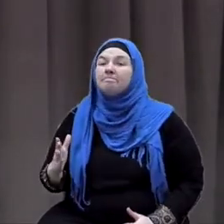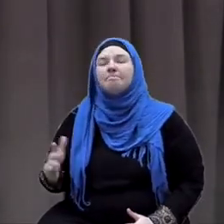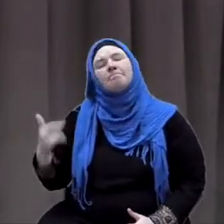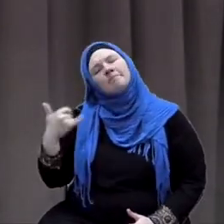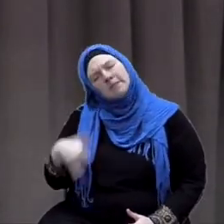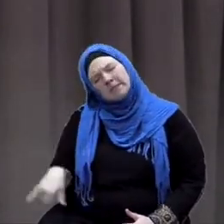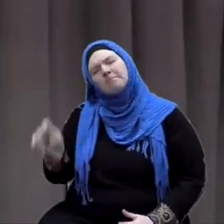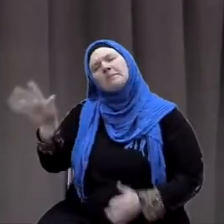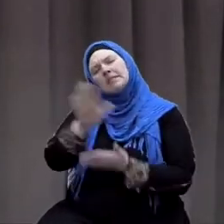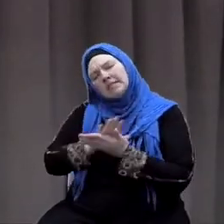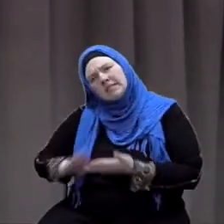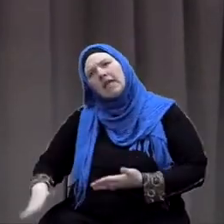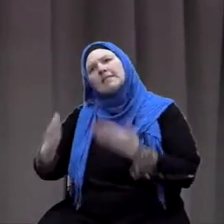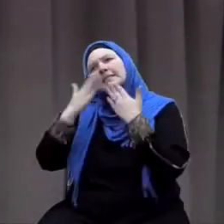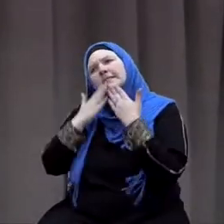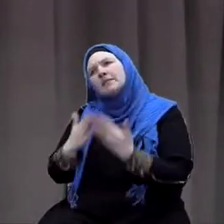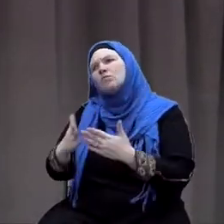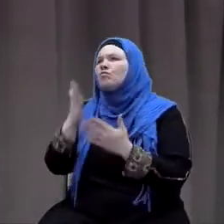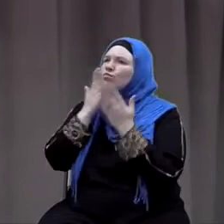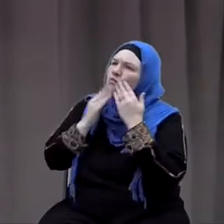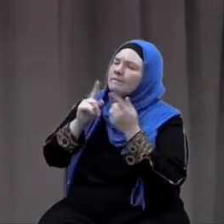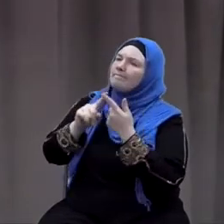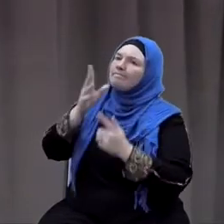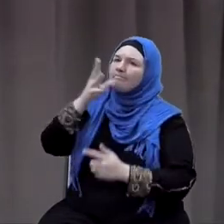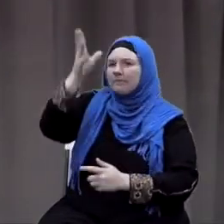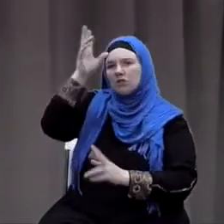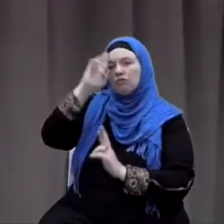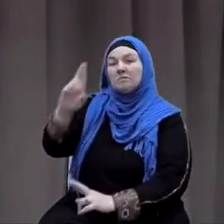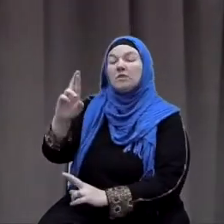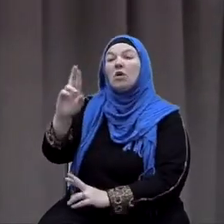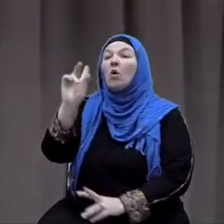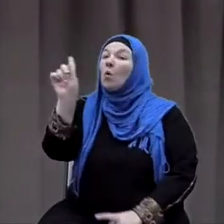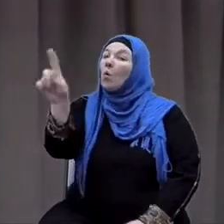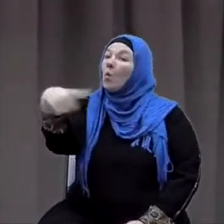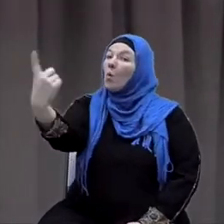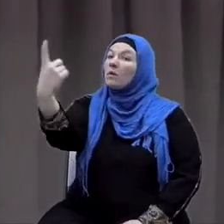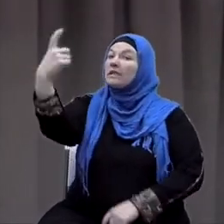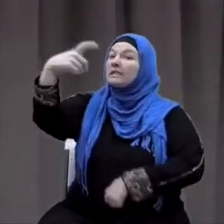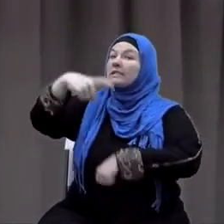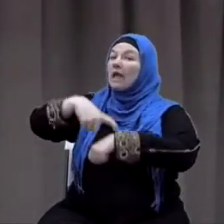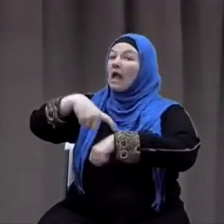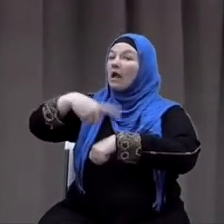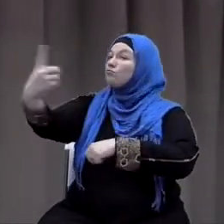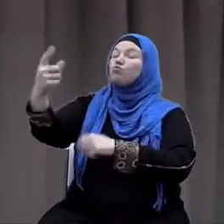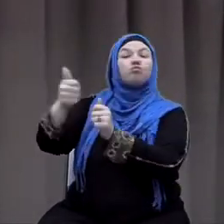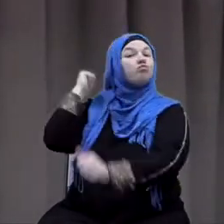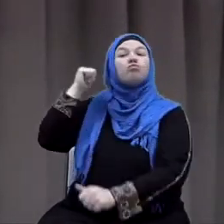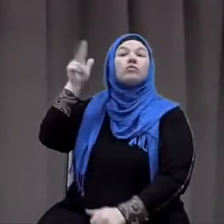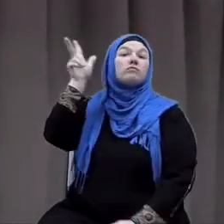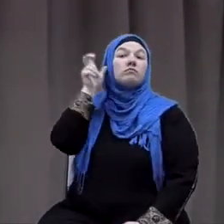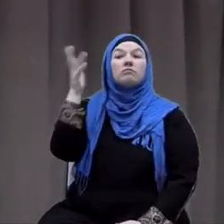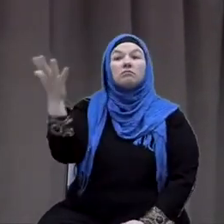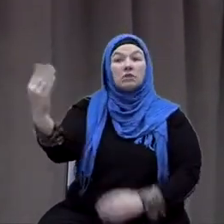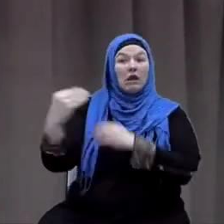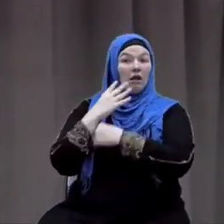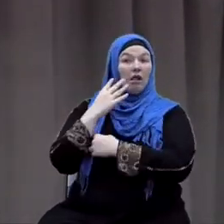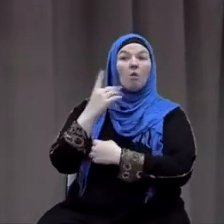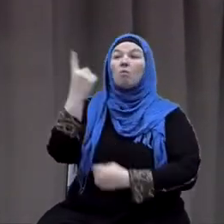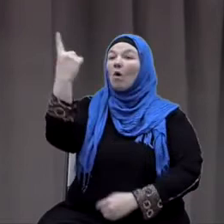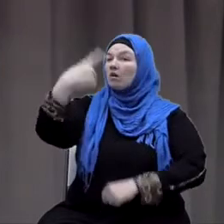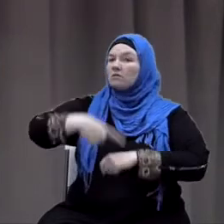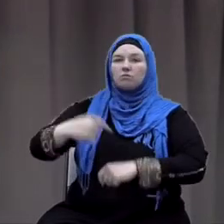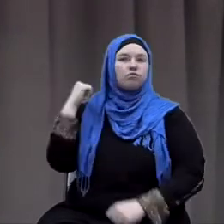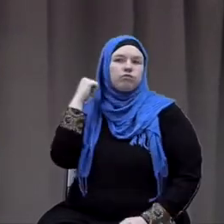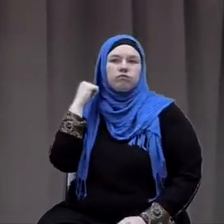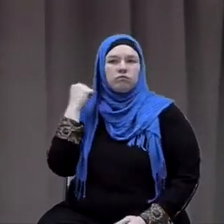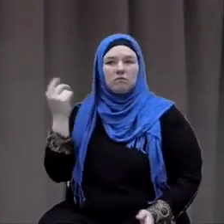be good to your parents still. The only time when you disobey your parents, according to the guidance of